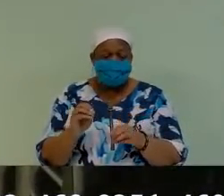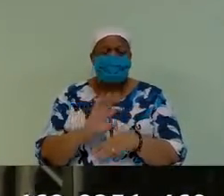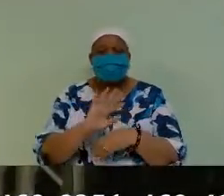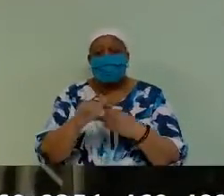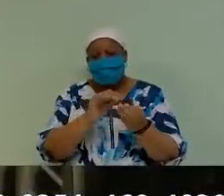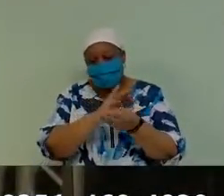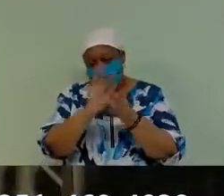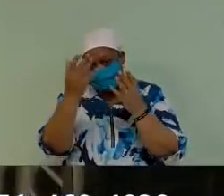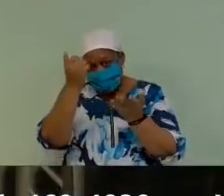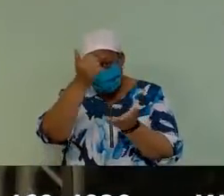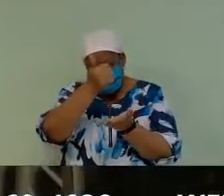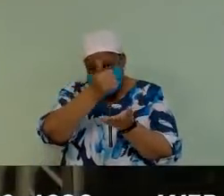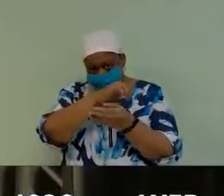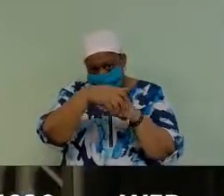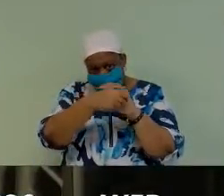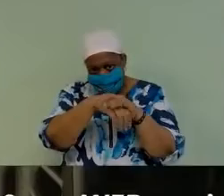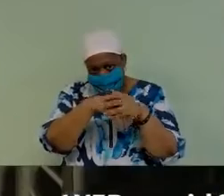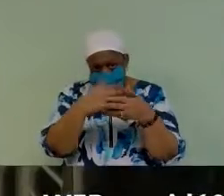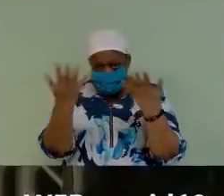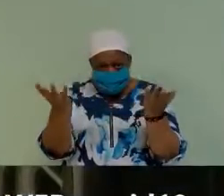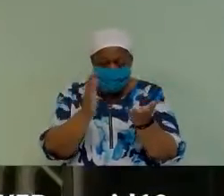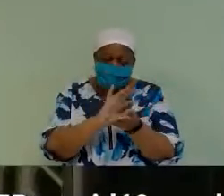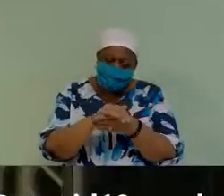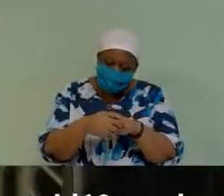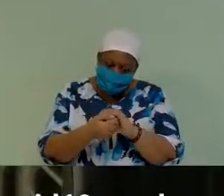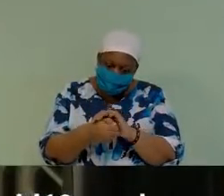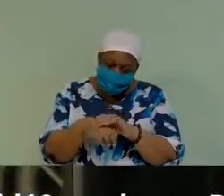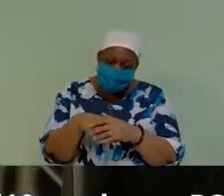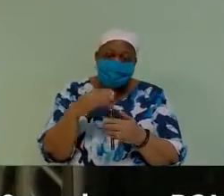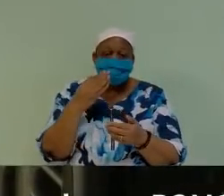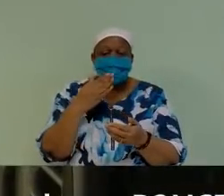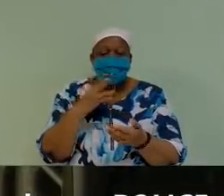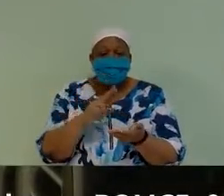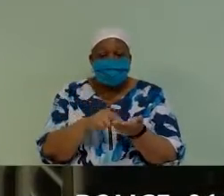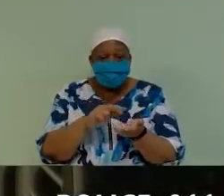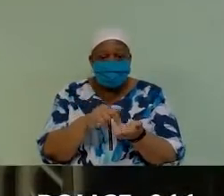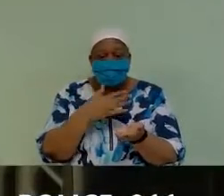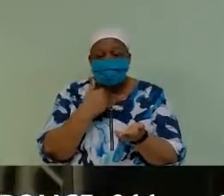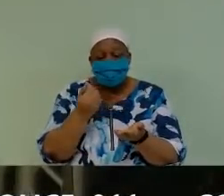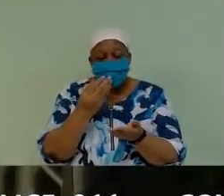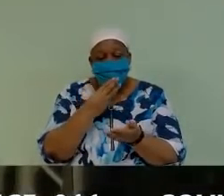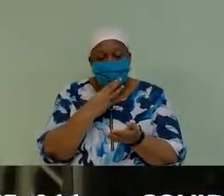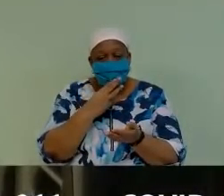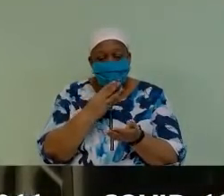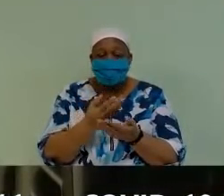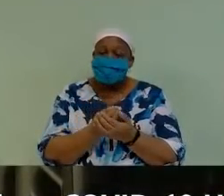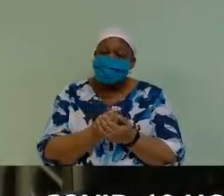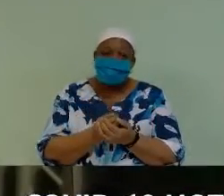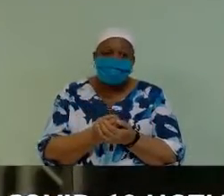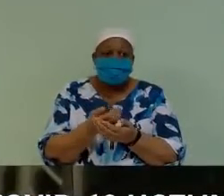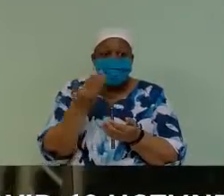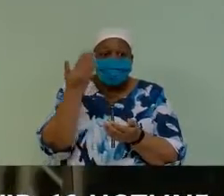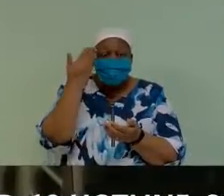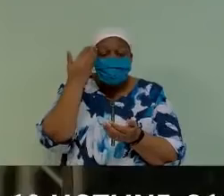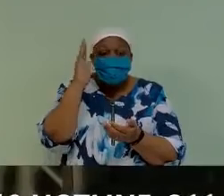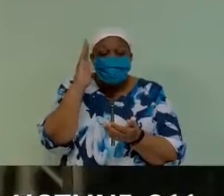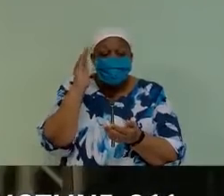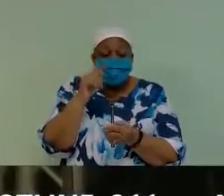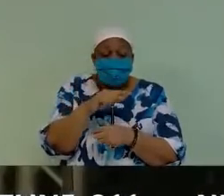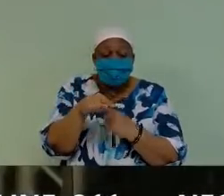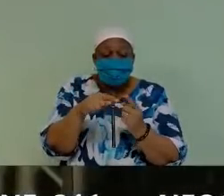hand hygiene measures. Because you and I, we won't know if and when again the virus will